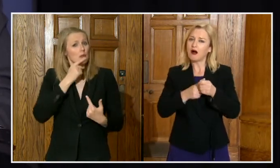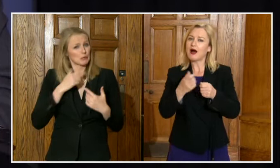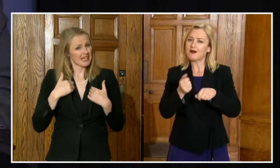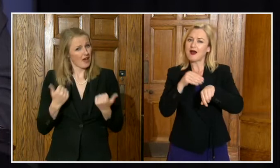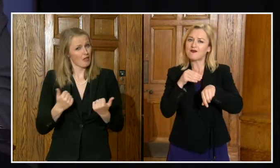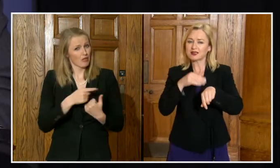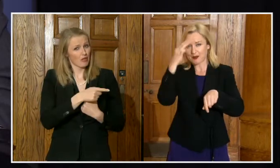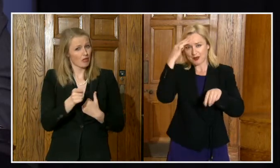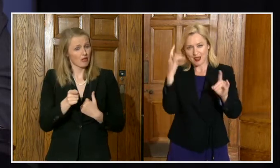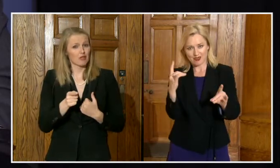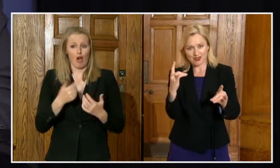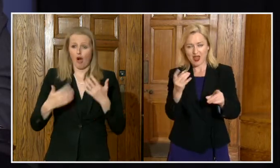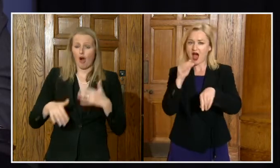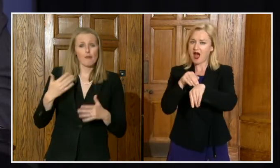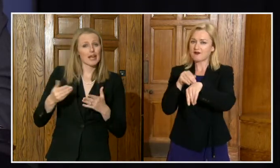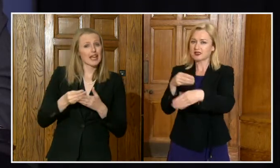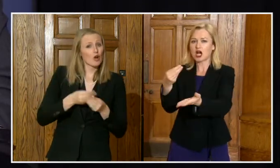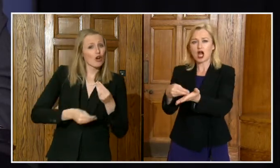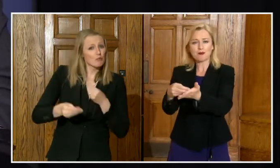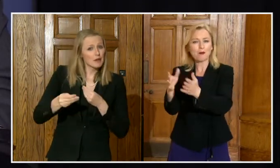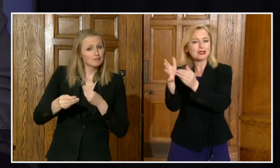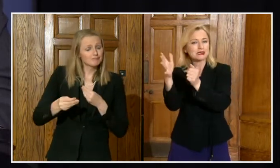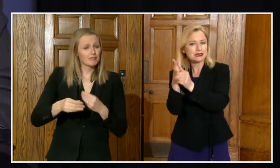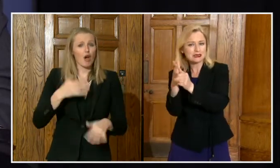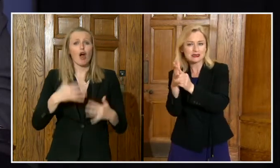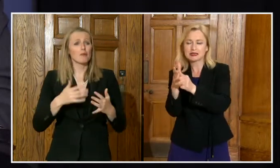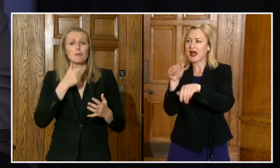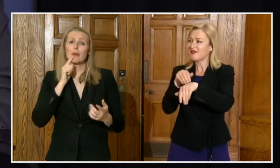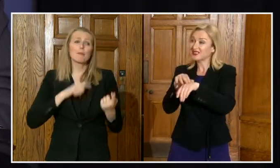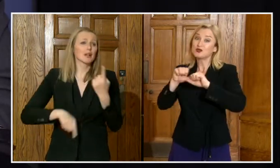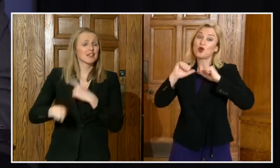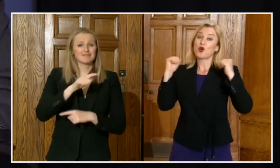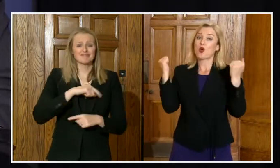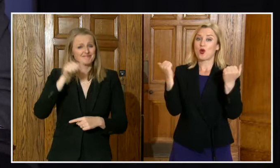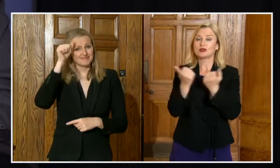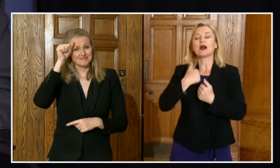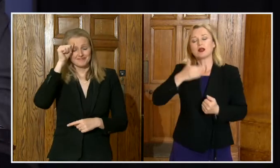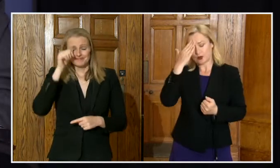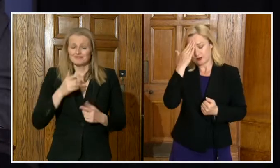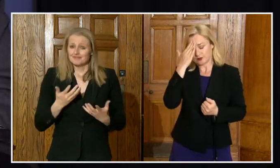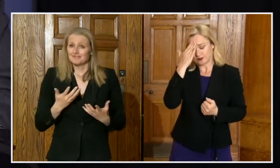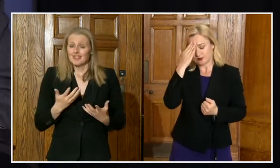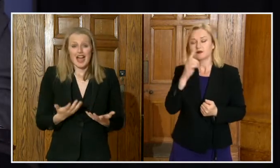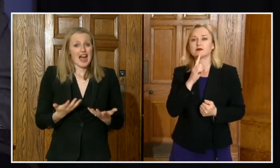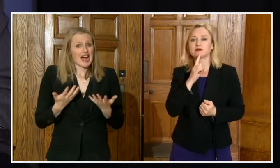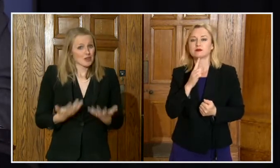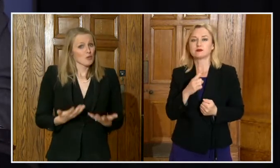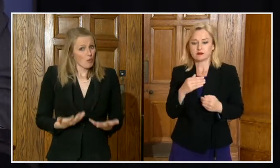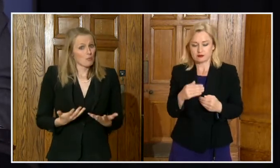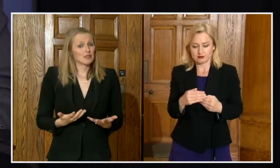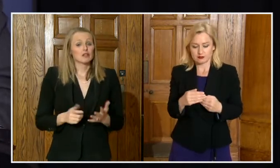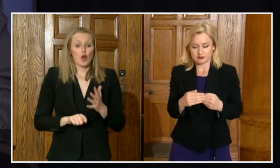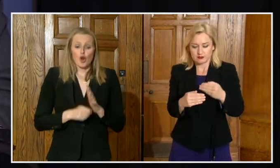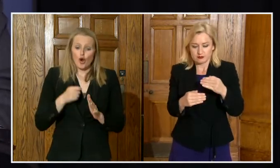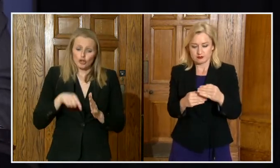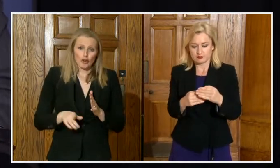terms, in terms of the economy, and in terms of wider society. But those steps and those measures that we are taking